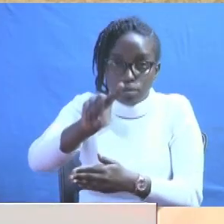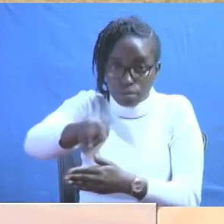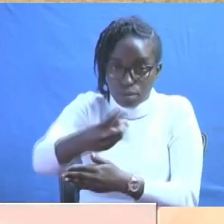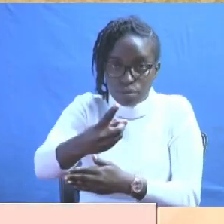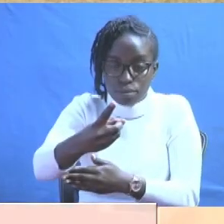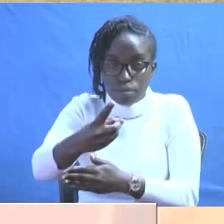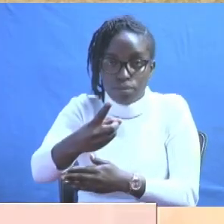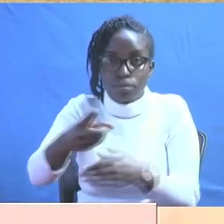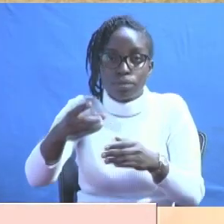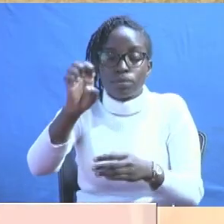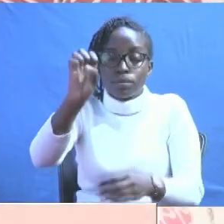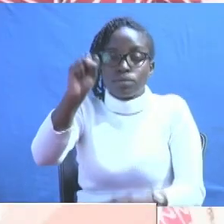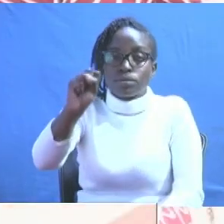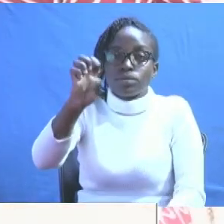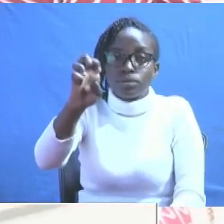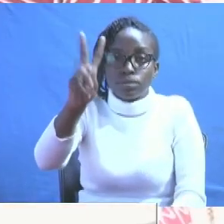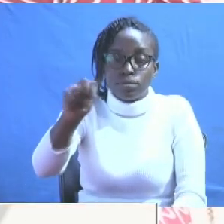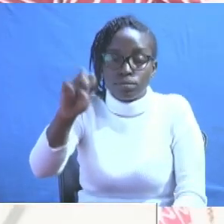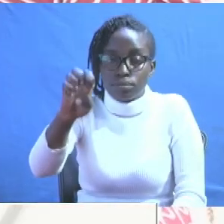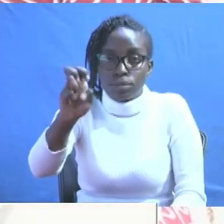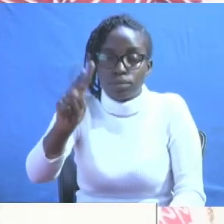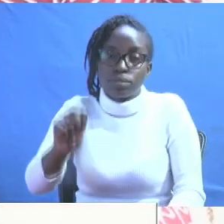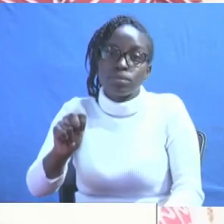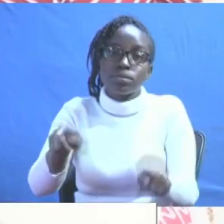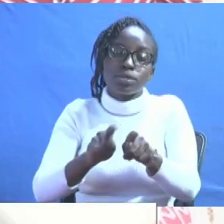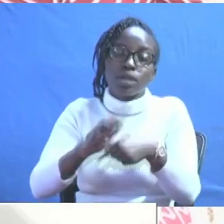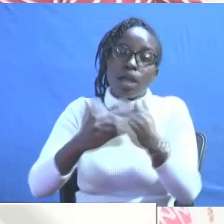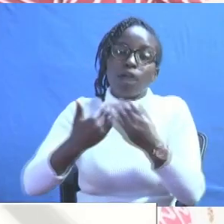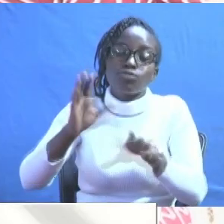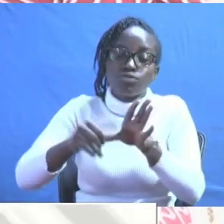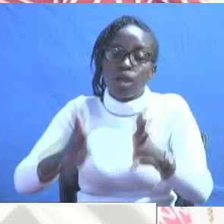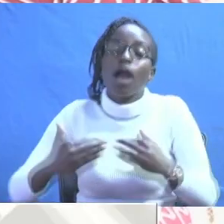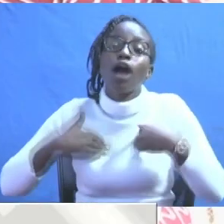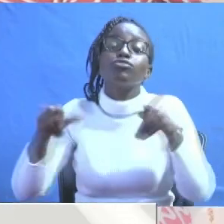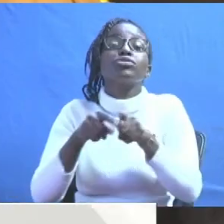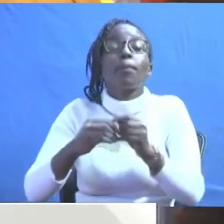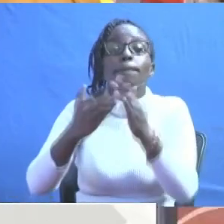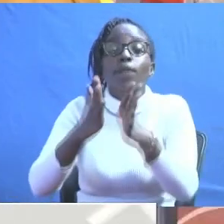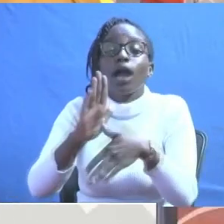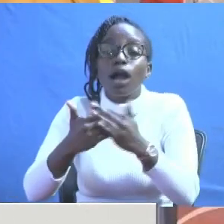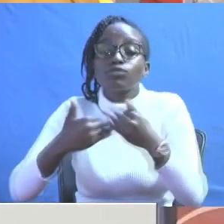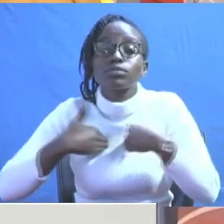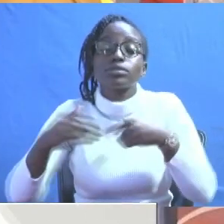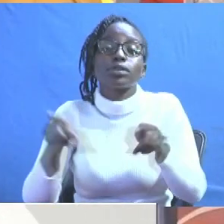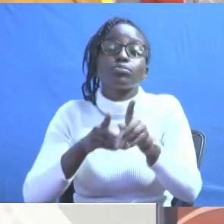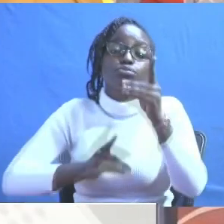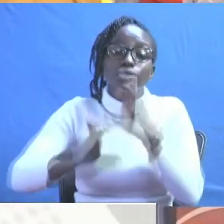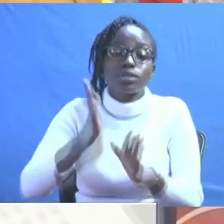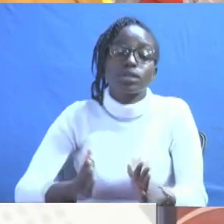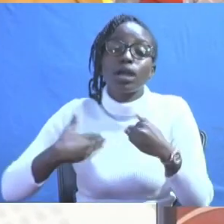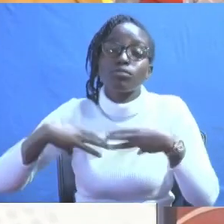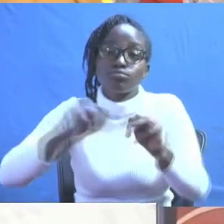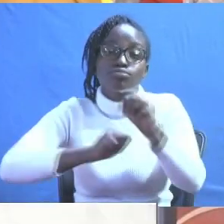straws of semen to our farmers. Speaking during an open day event with goat dairy farmers, KAGRIC Managing Director Benedict Misoi